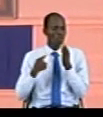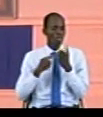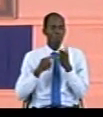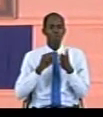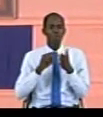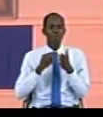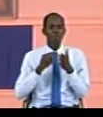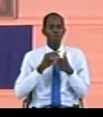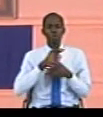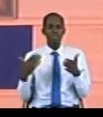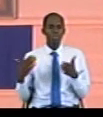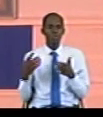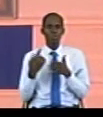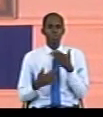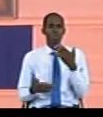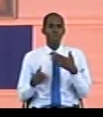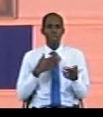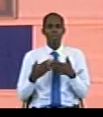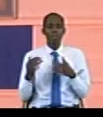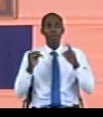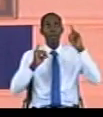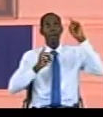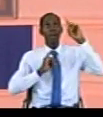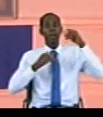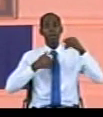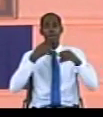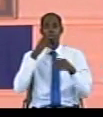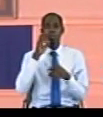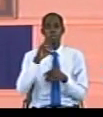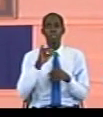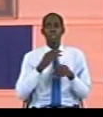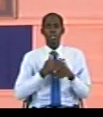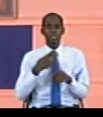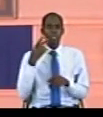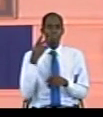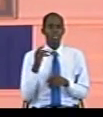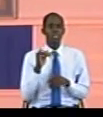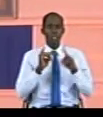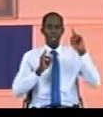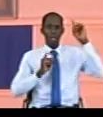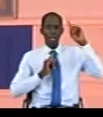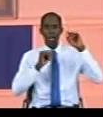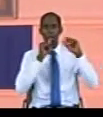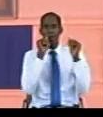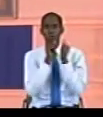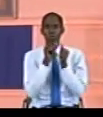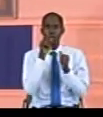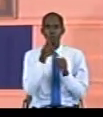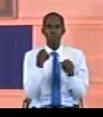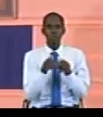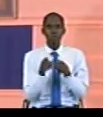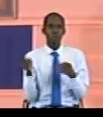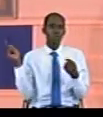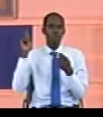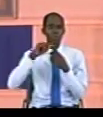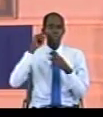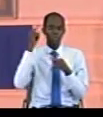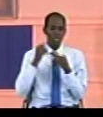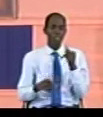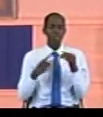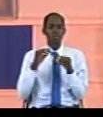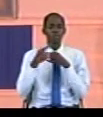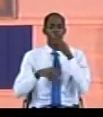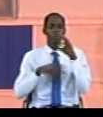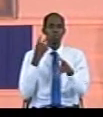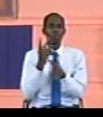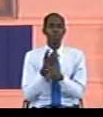I have commanded you, and lo, I am with you always, even to the end of the world.